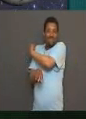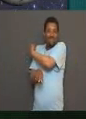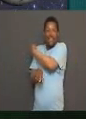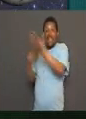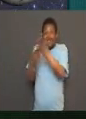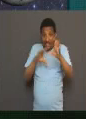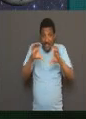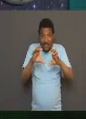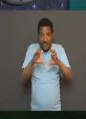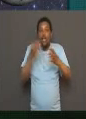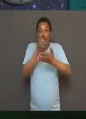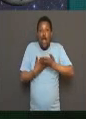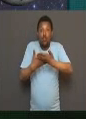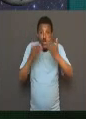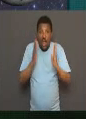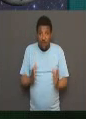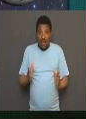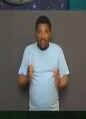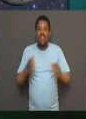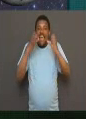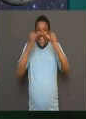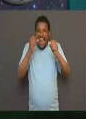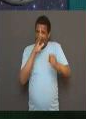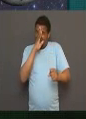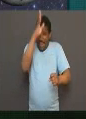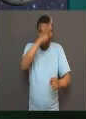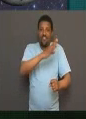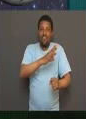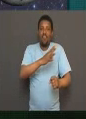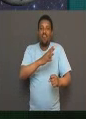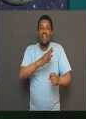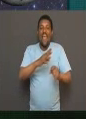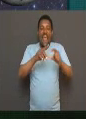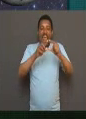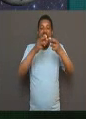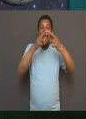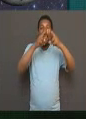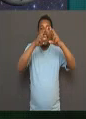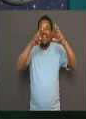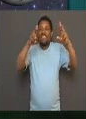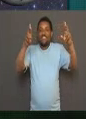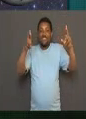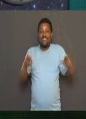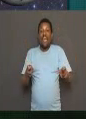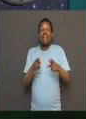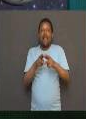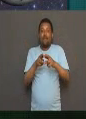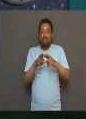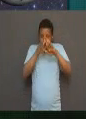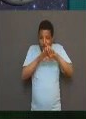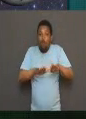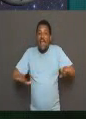this, cartographers can create a rectangular plane